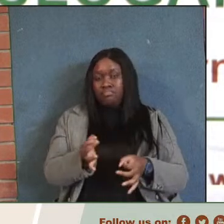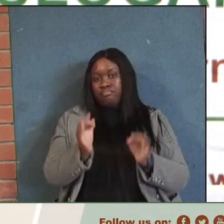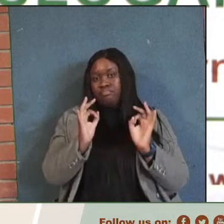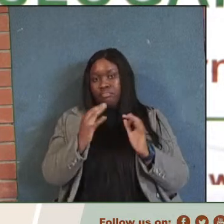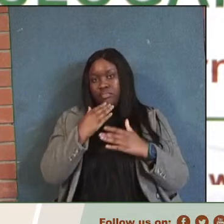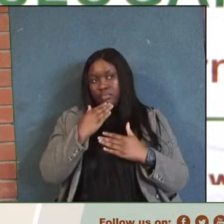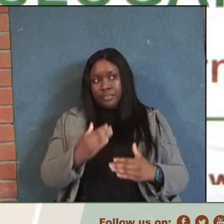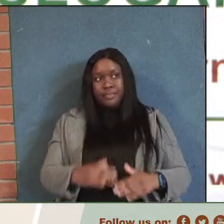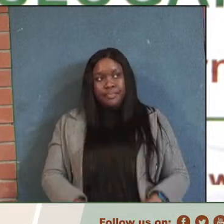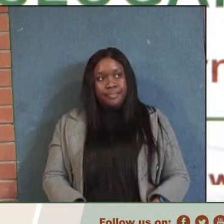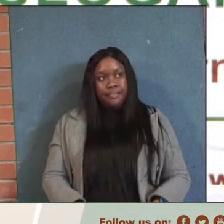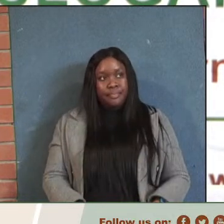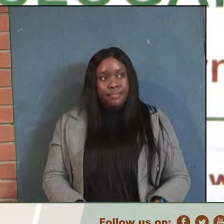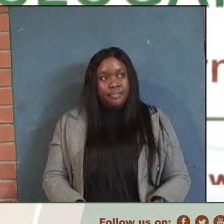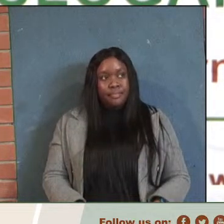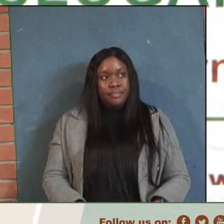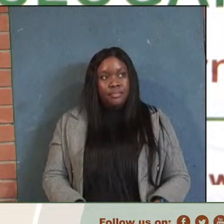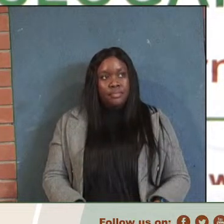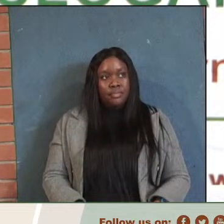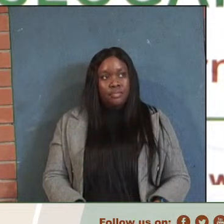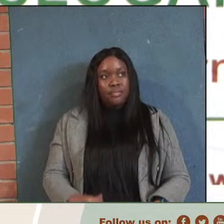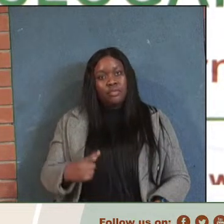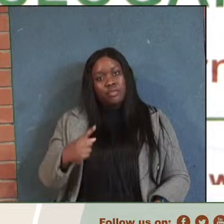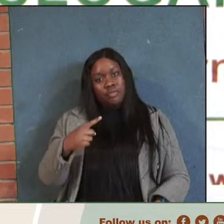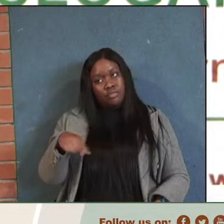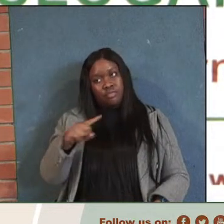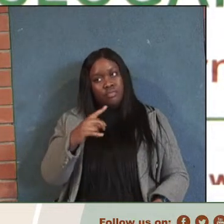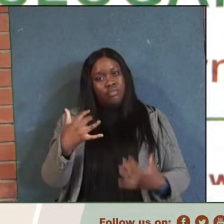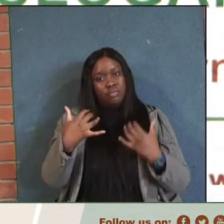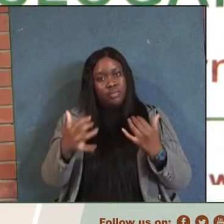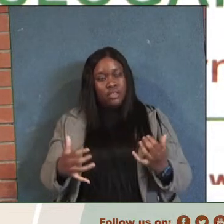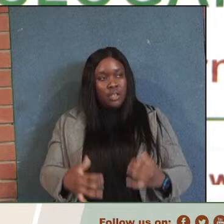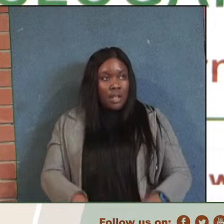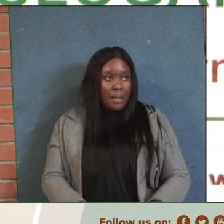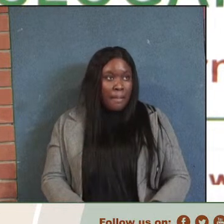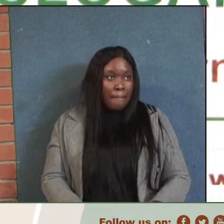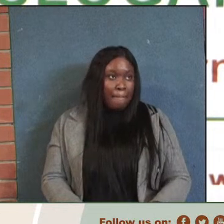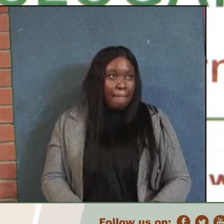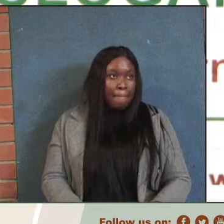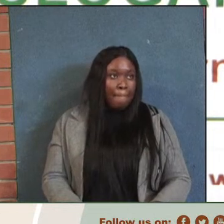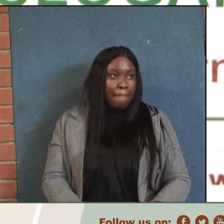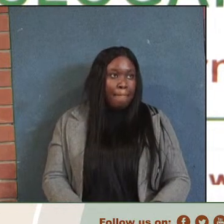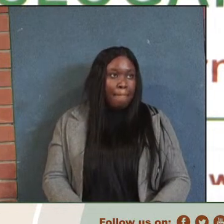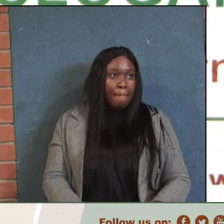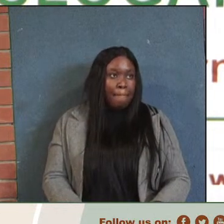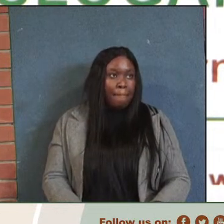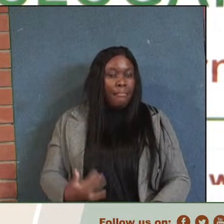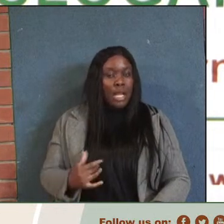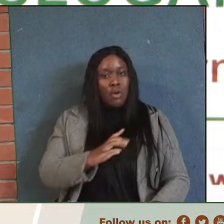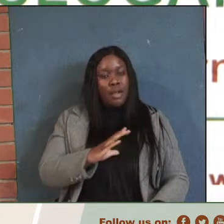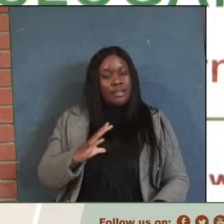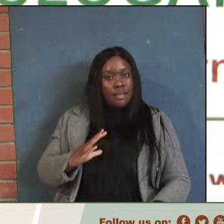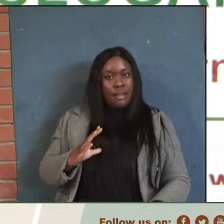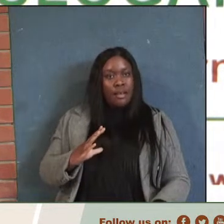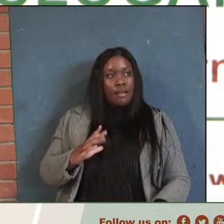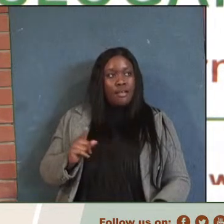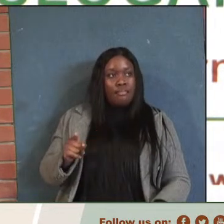for the closing remarks to this pristine house. I now call to the Councillor,